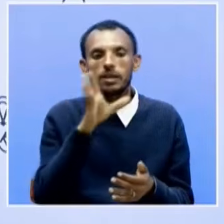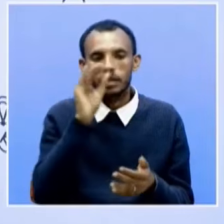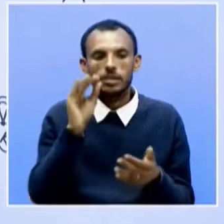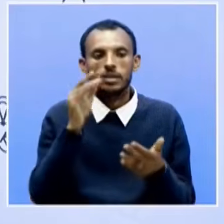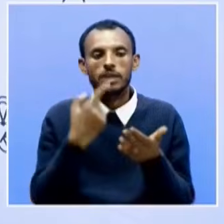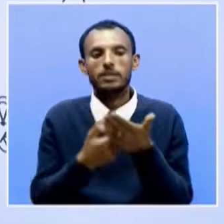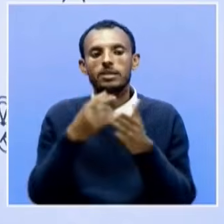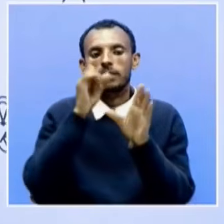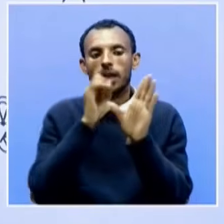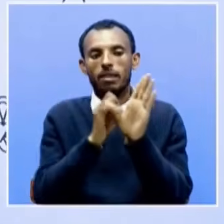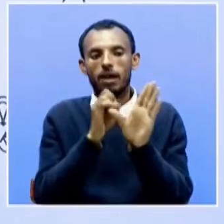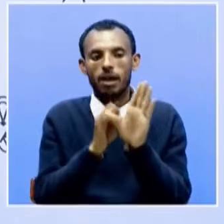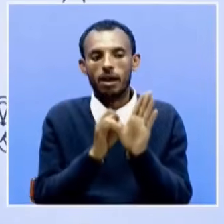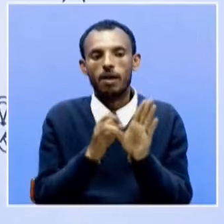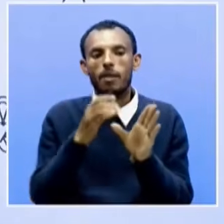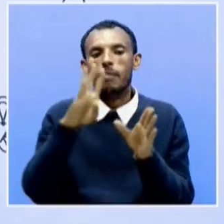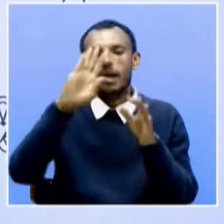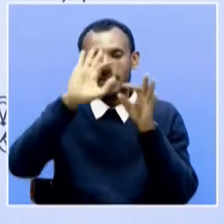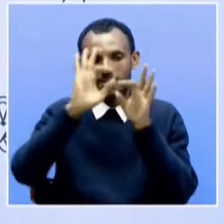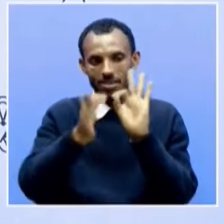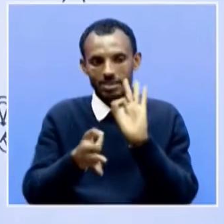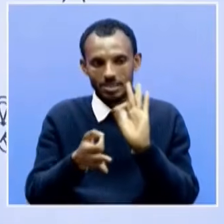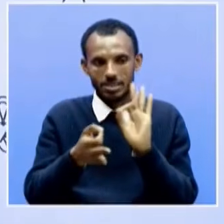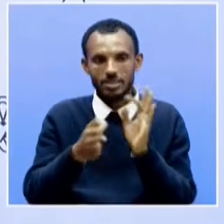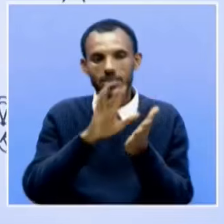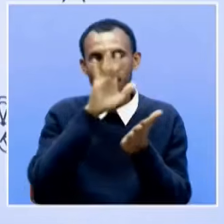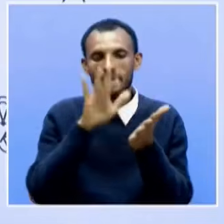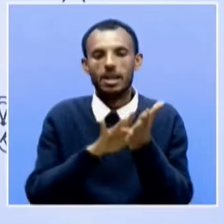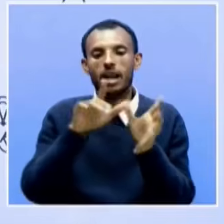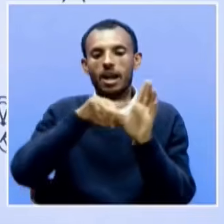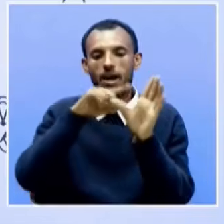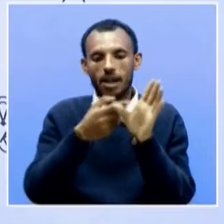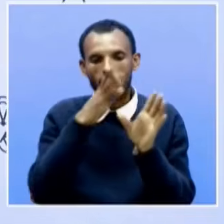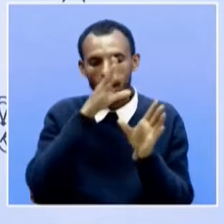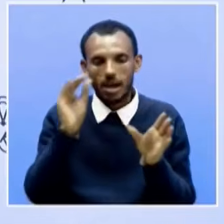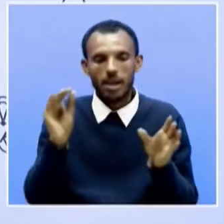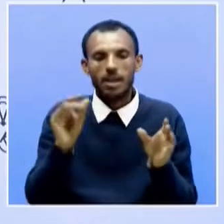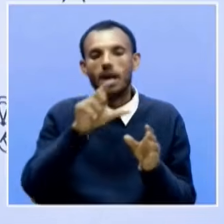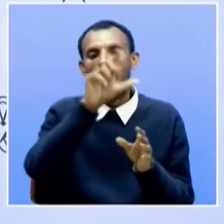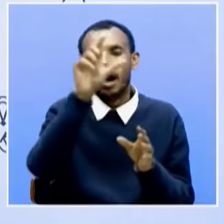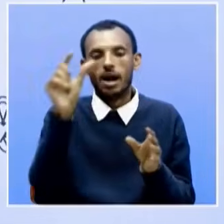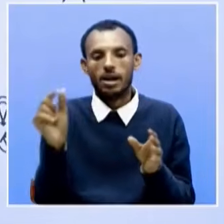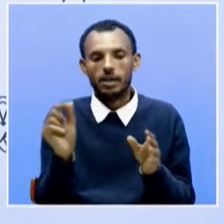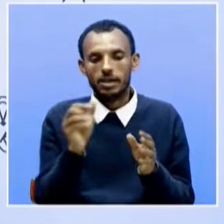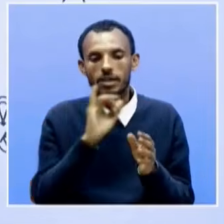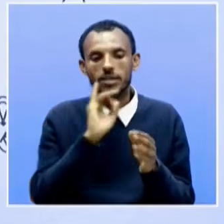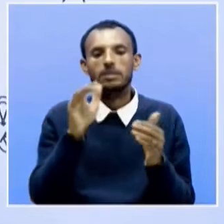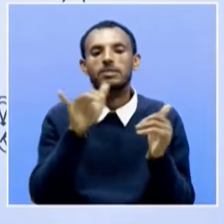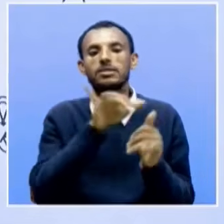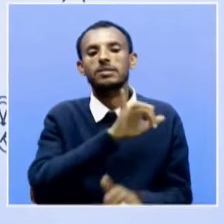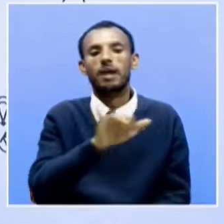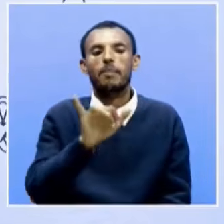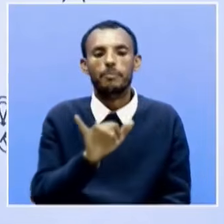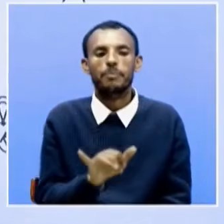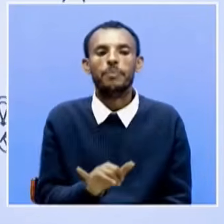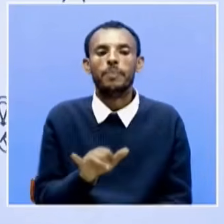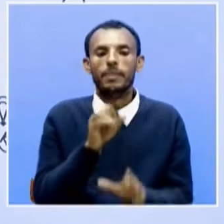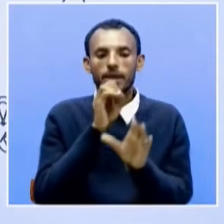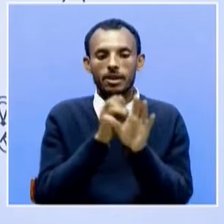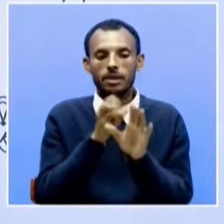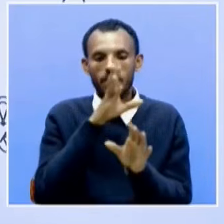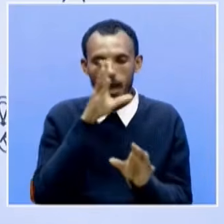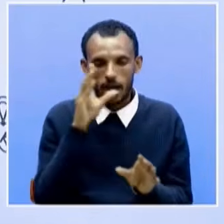is theta. By definition, the central angle and the arc subtending it are the same. So theta